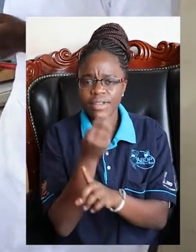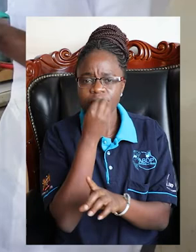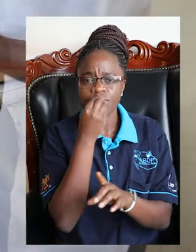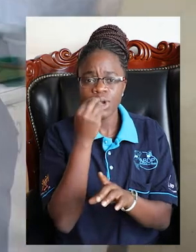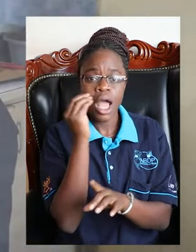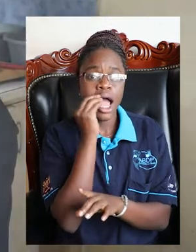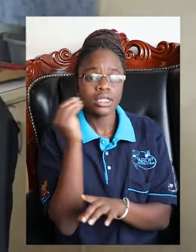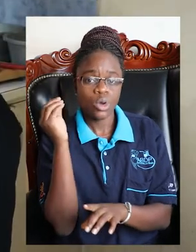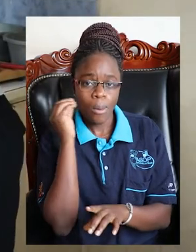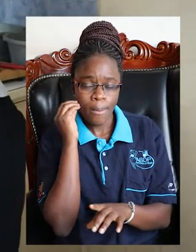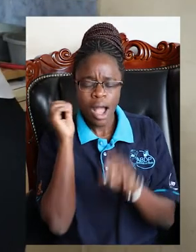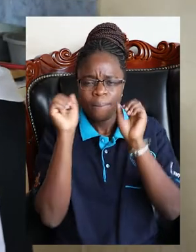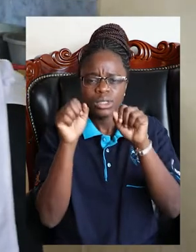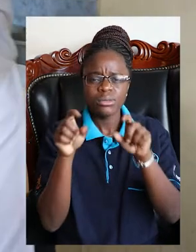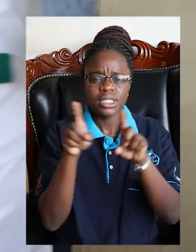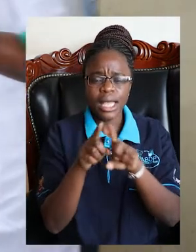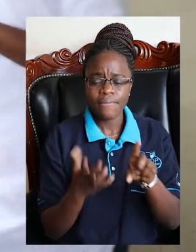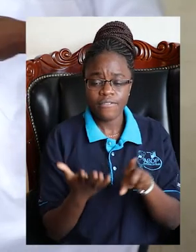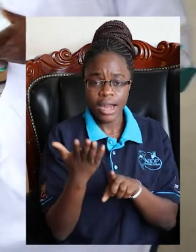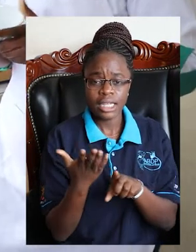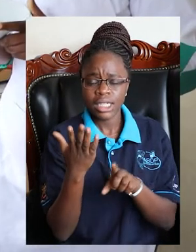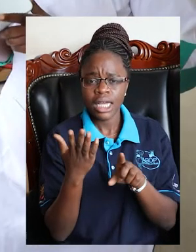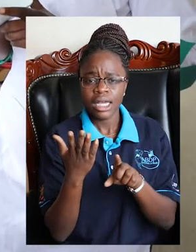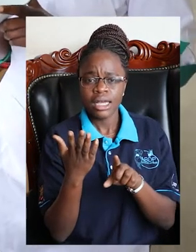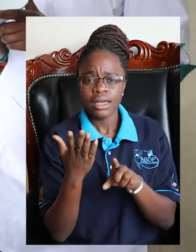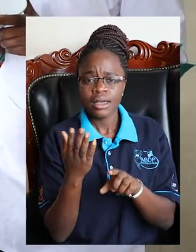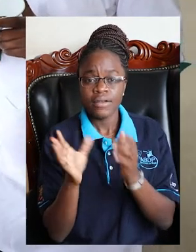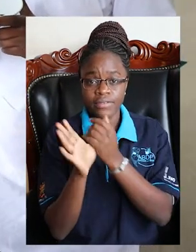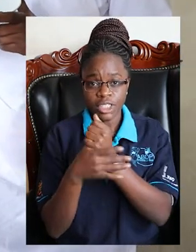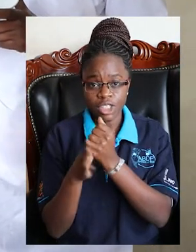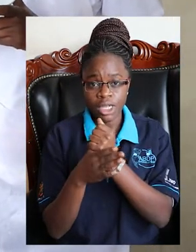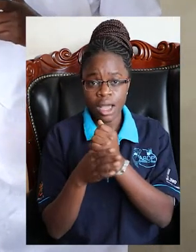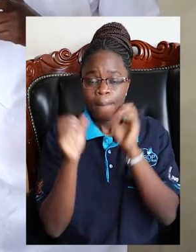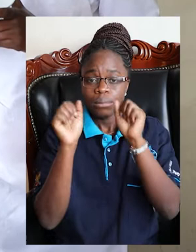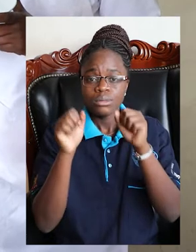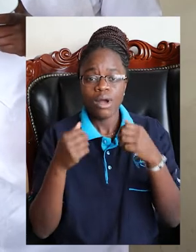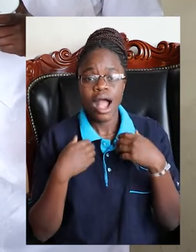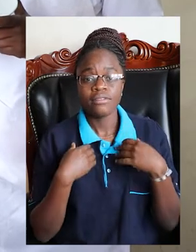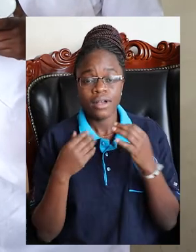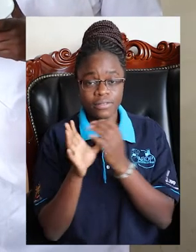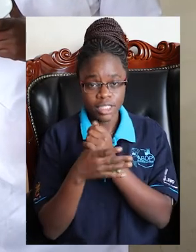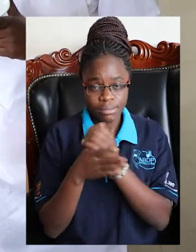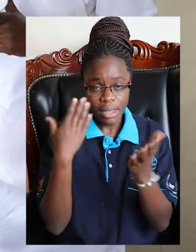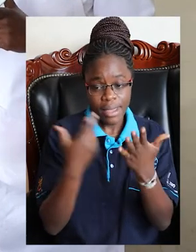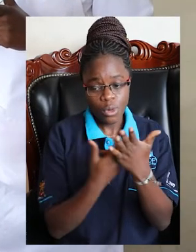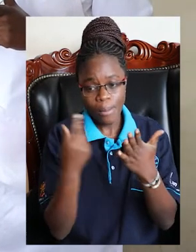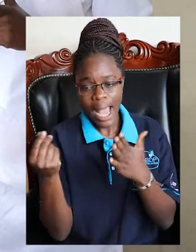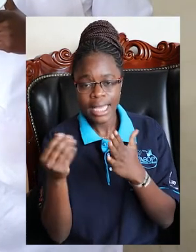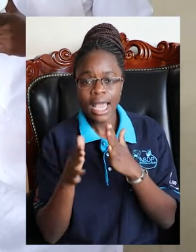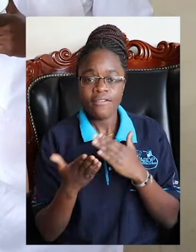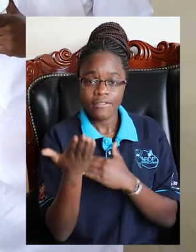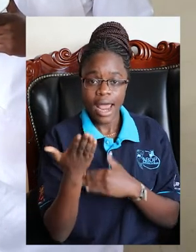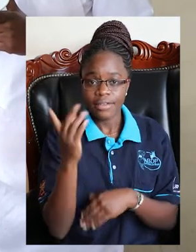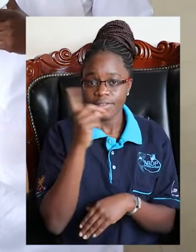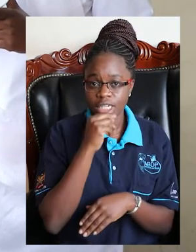at home. You can also have fried fish. You can use the fresh fish to make your fried fish, or you can buy